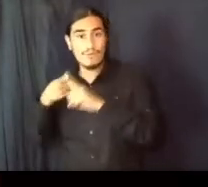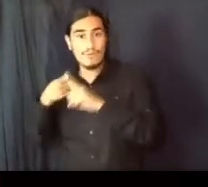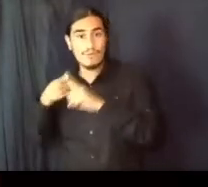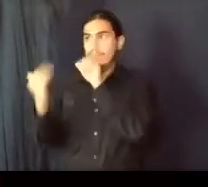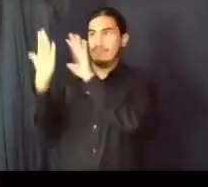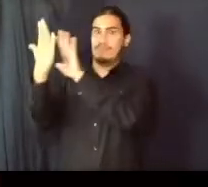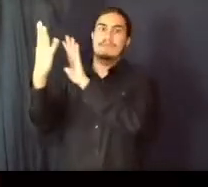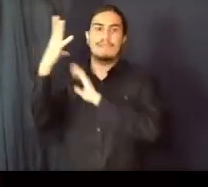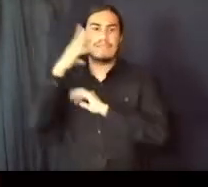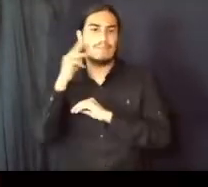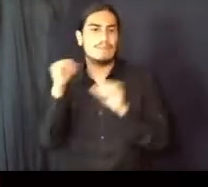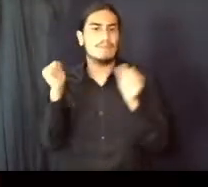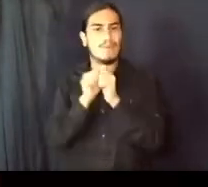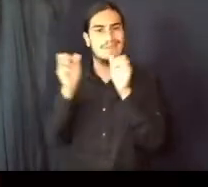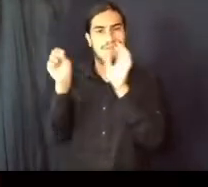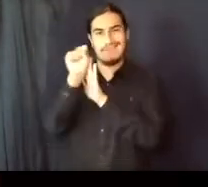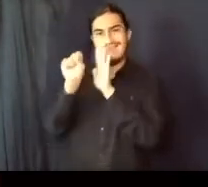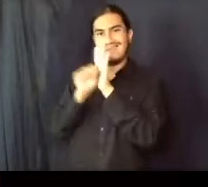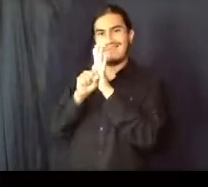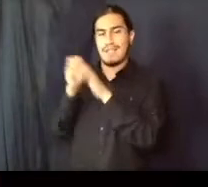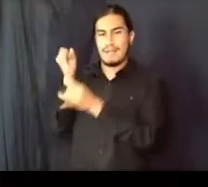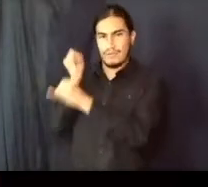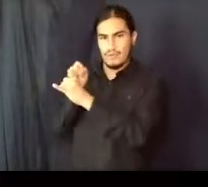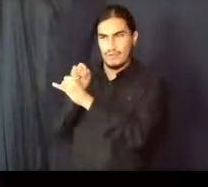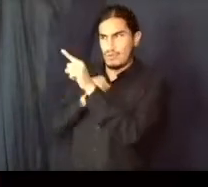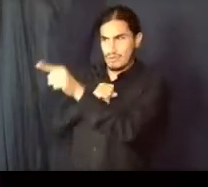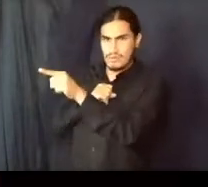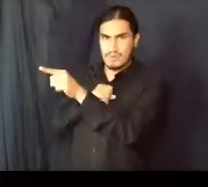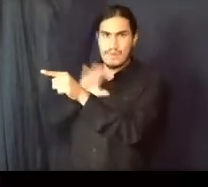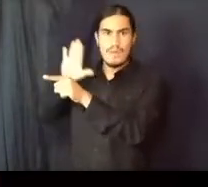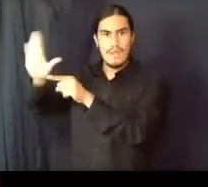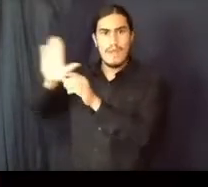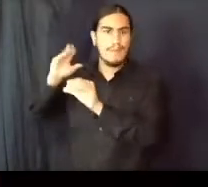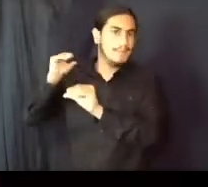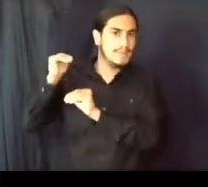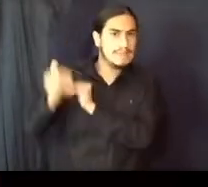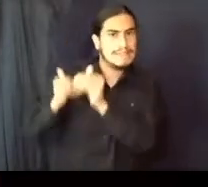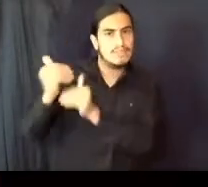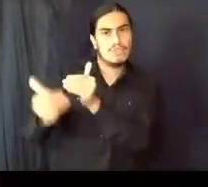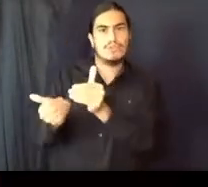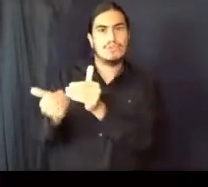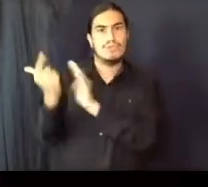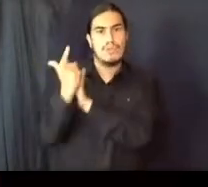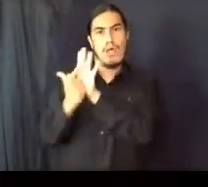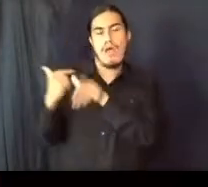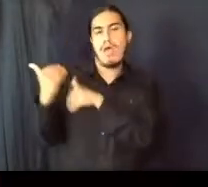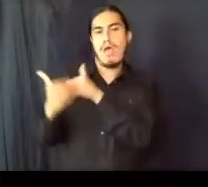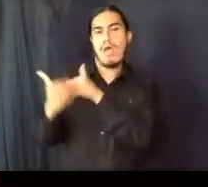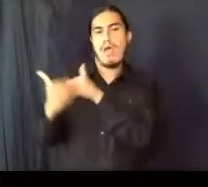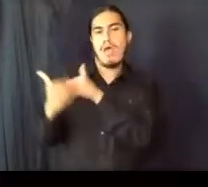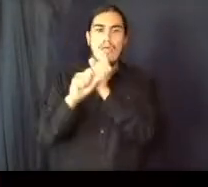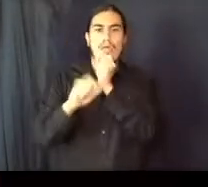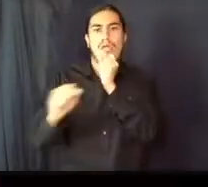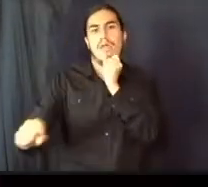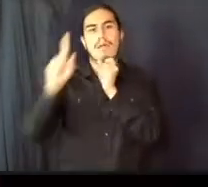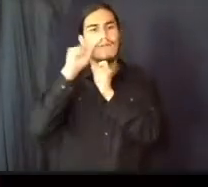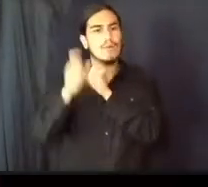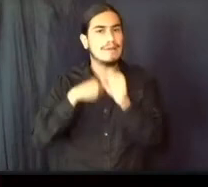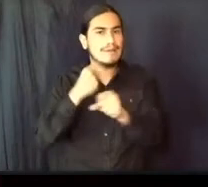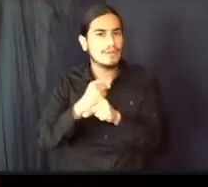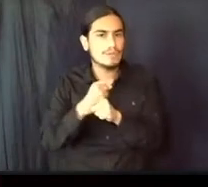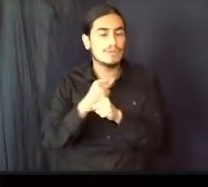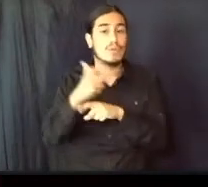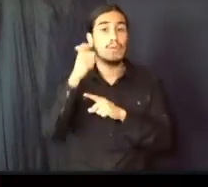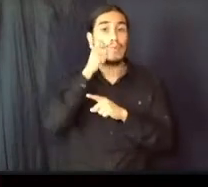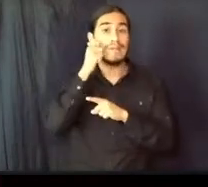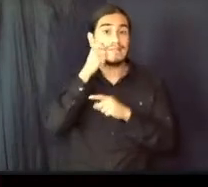institutions. Closing of procedures, or procedures that extend over years, racism during hearings, as in the